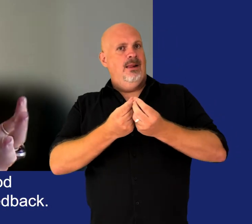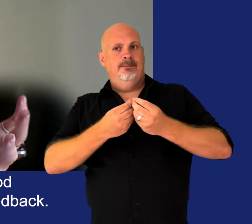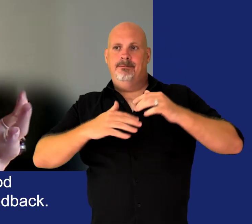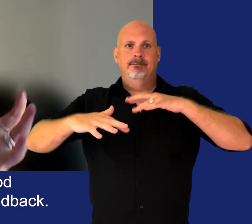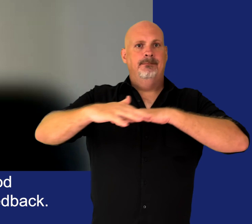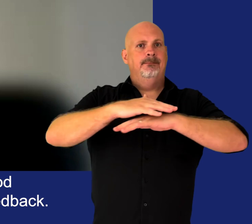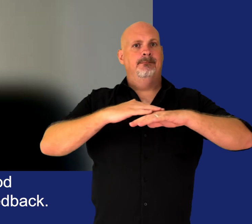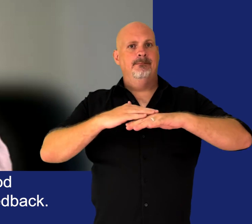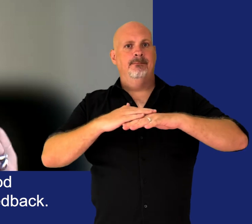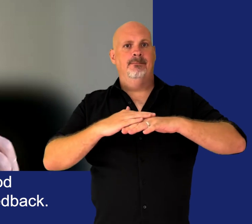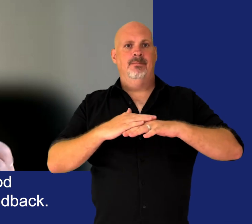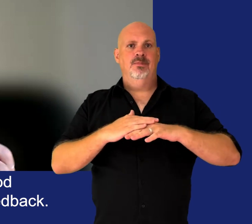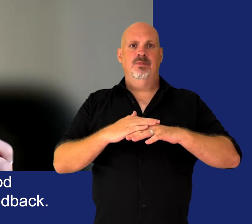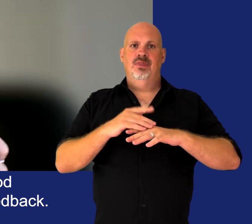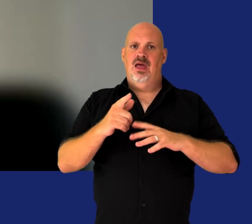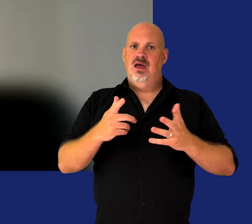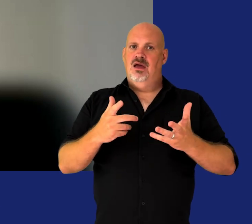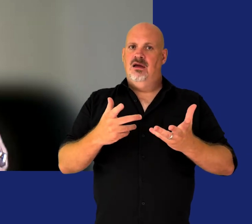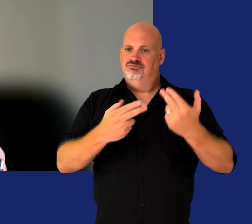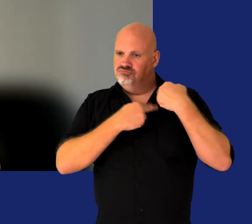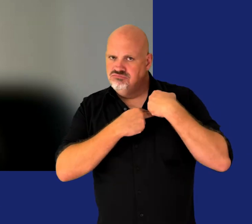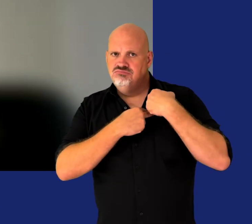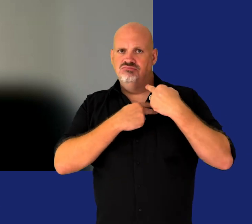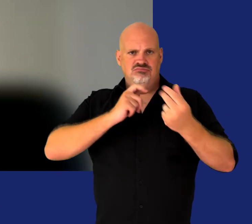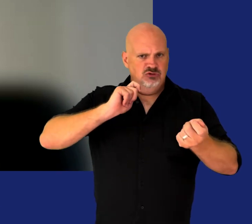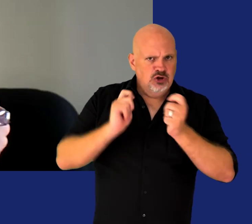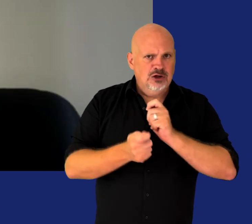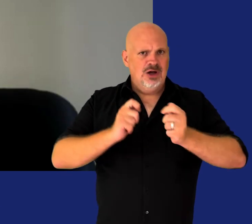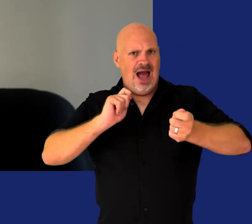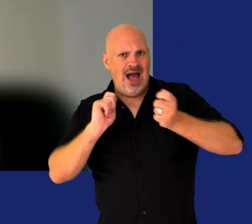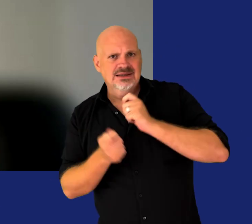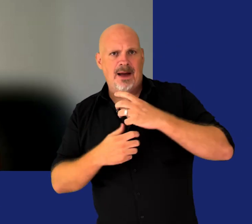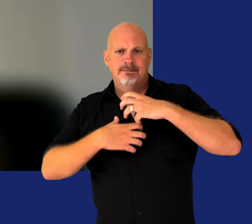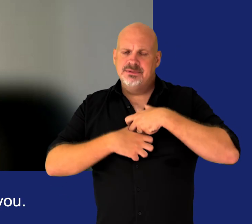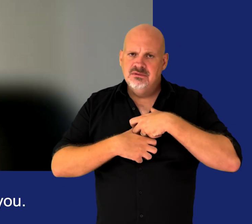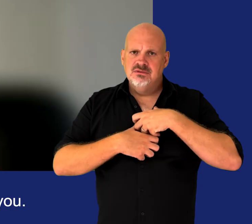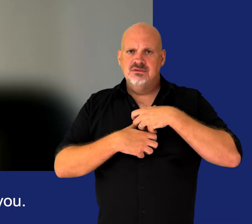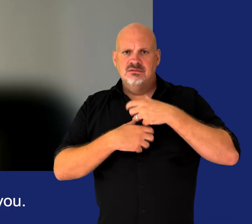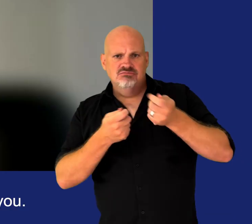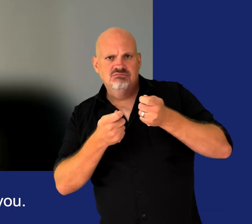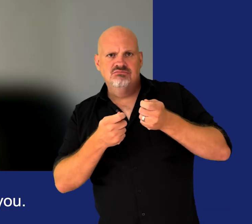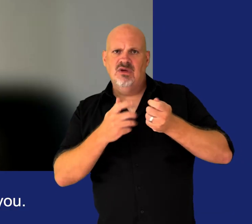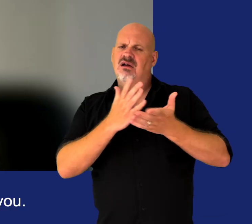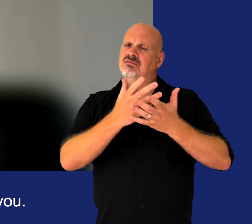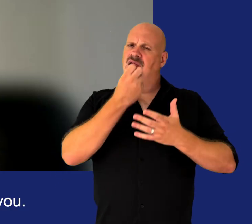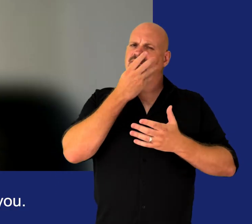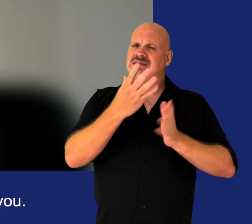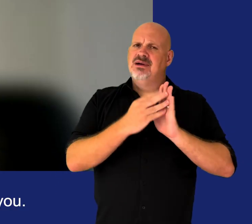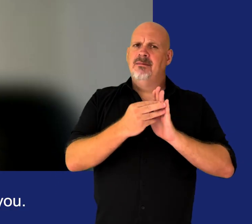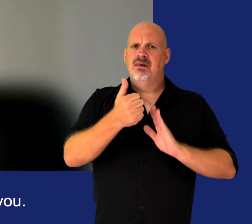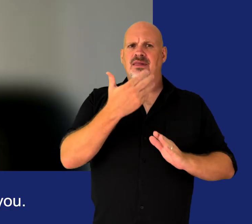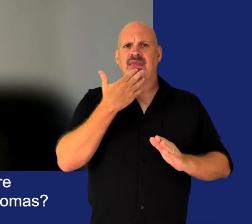in this instance is they're not afraid of feedback. They take it on, they make changes, they adapt. That's a really good example, thank